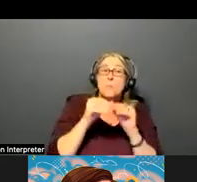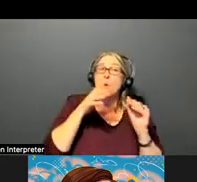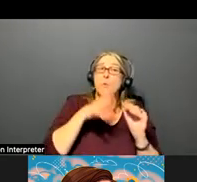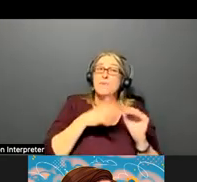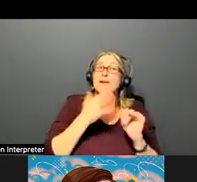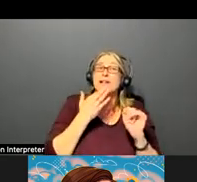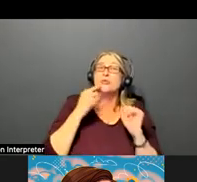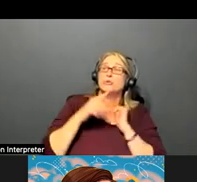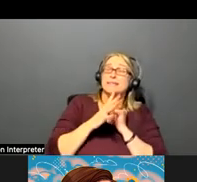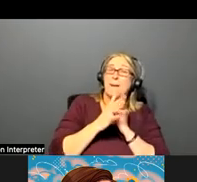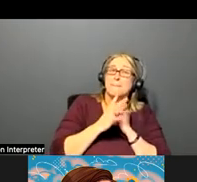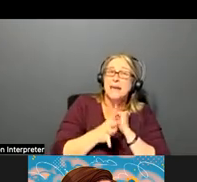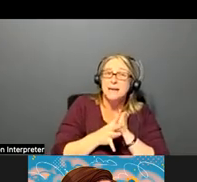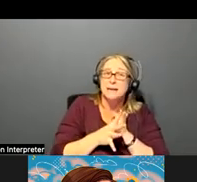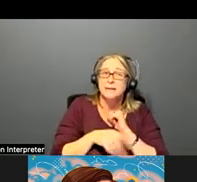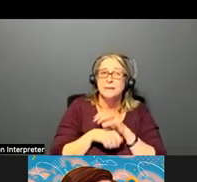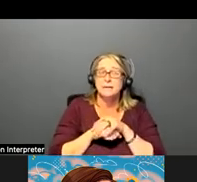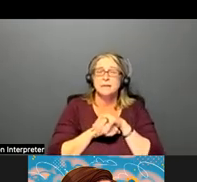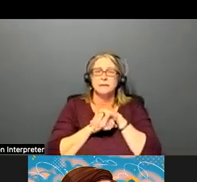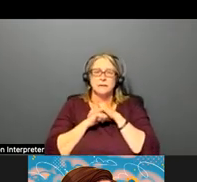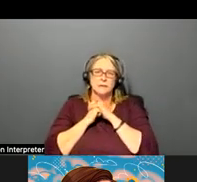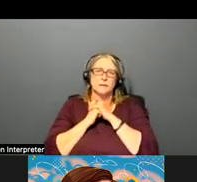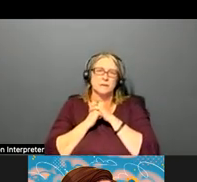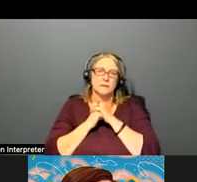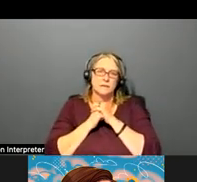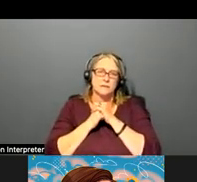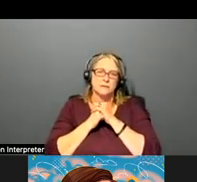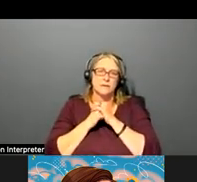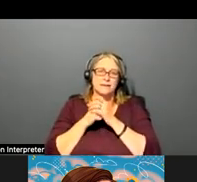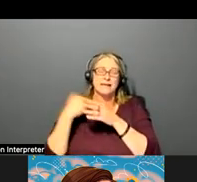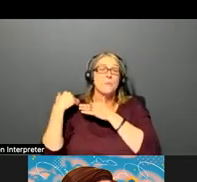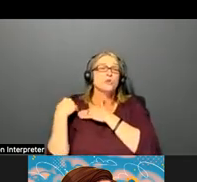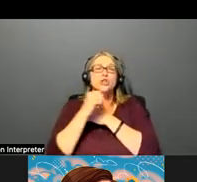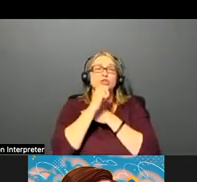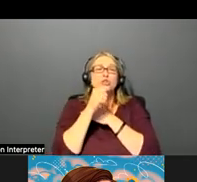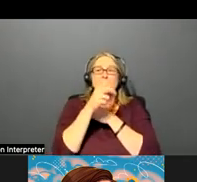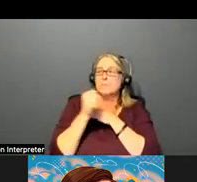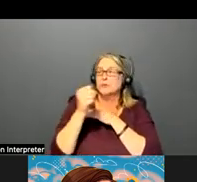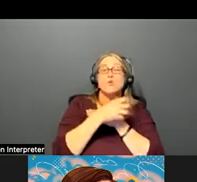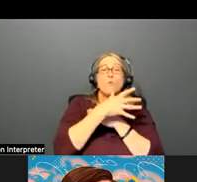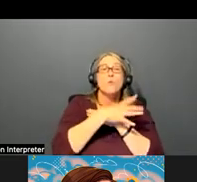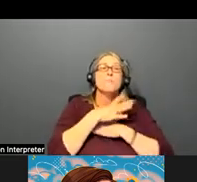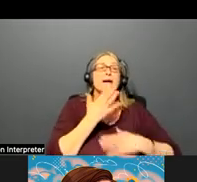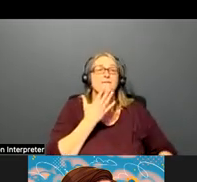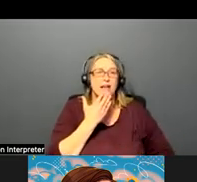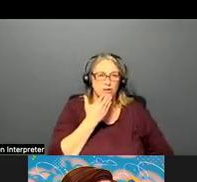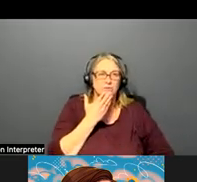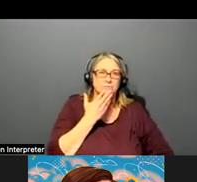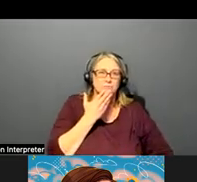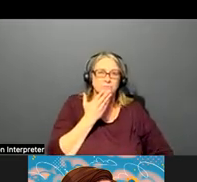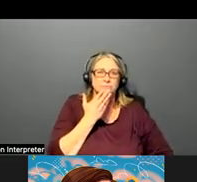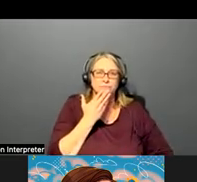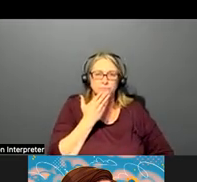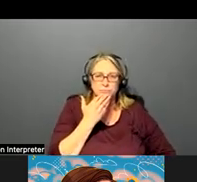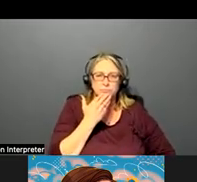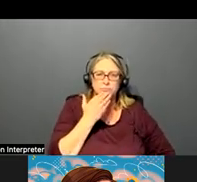speak. And I think that burden shouldn't just be placed on women of color to be able to say that, but also